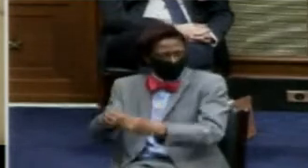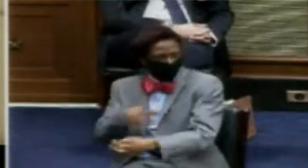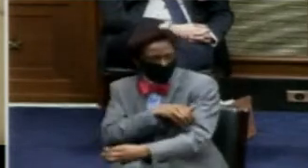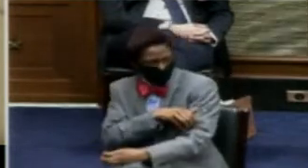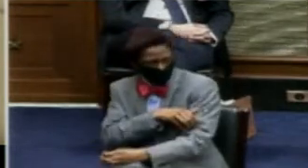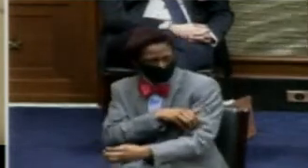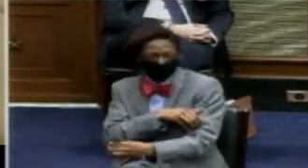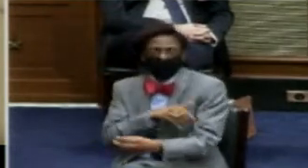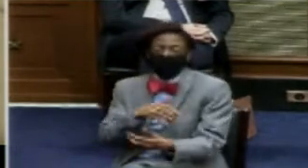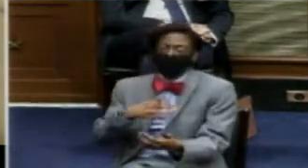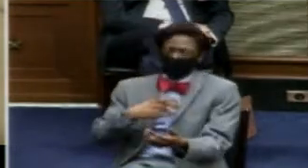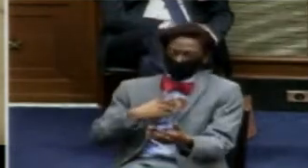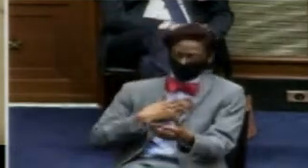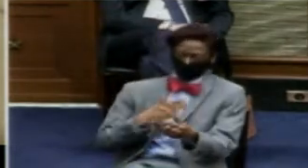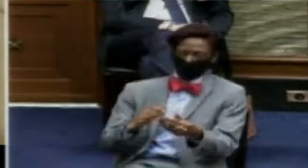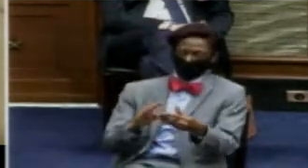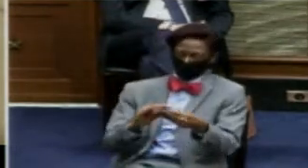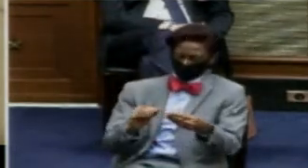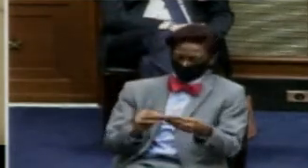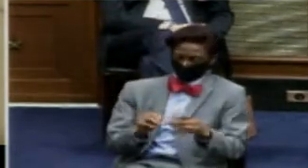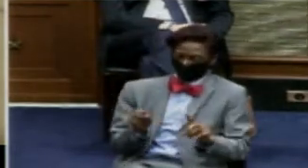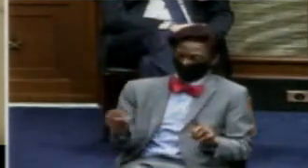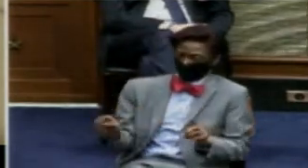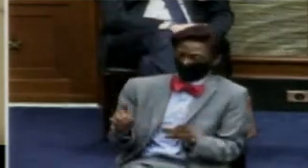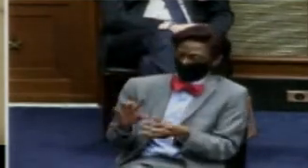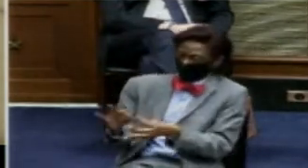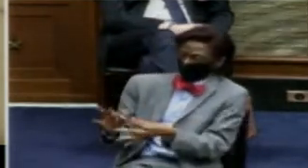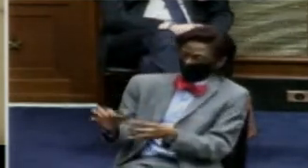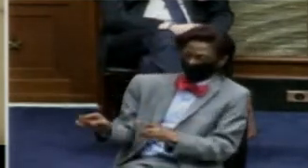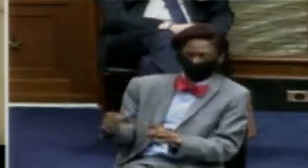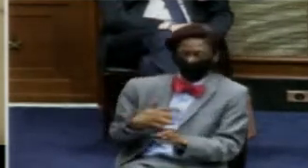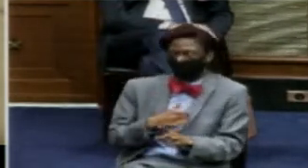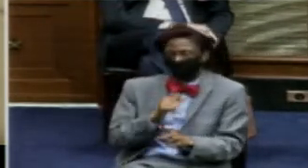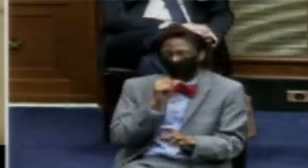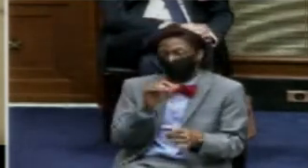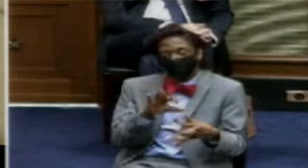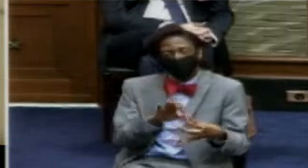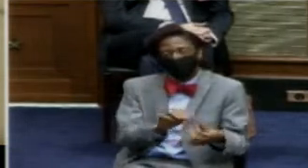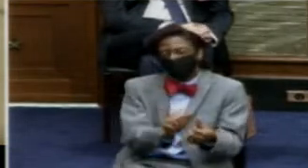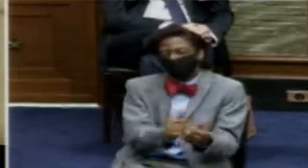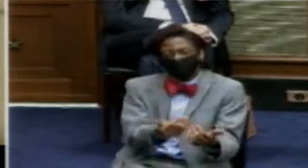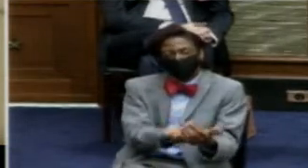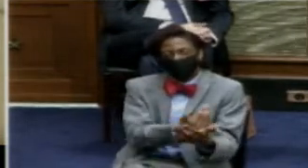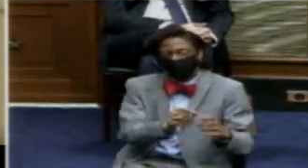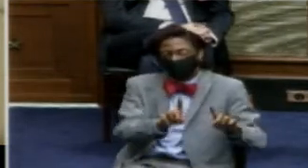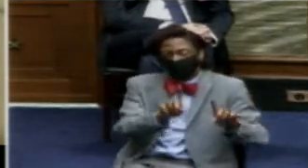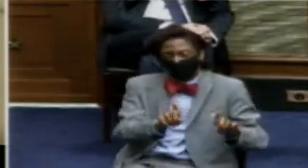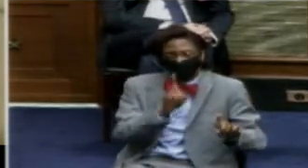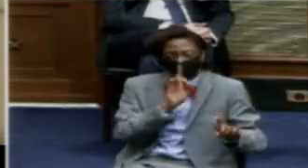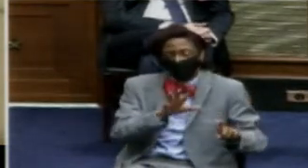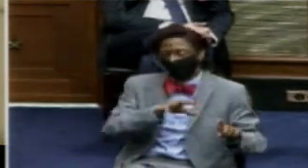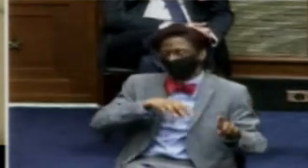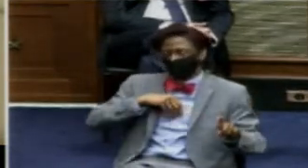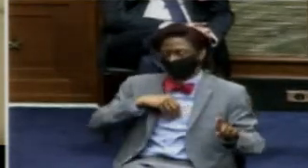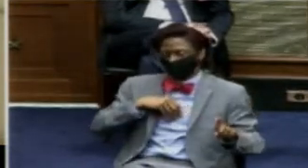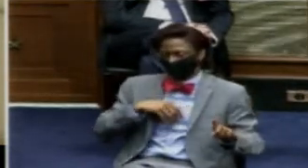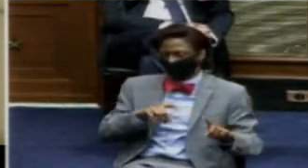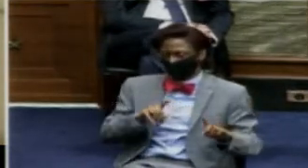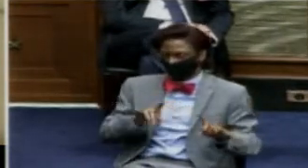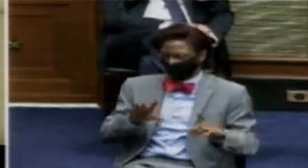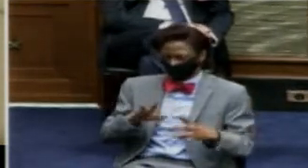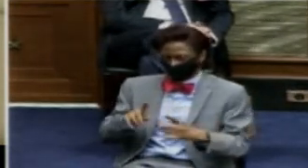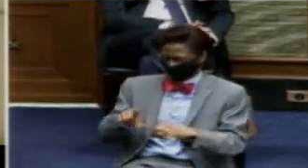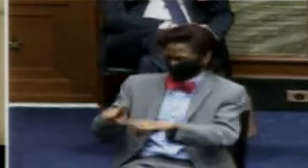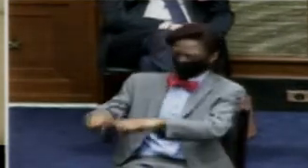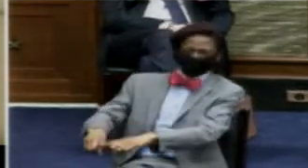my comments that he referenced have nothing to do with a new test for admission. They're based on reality. If